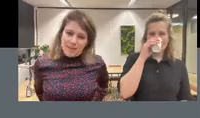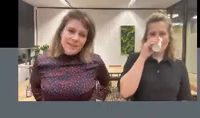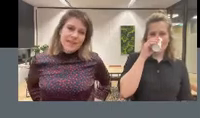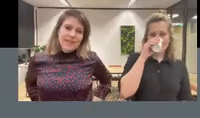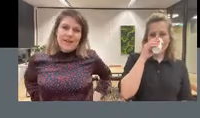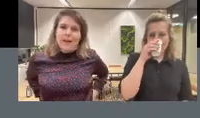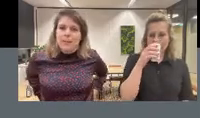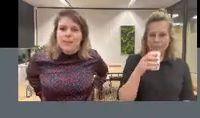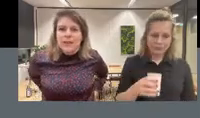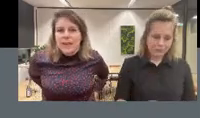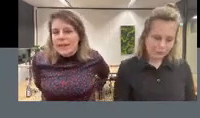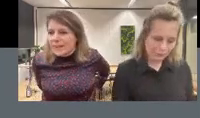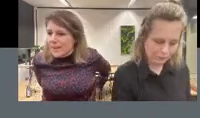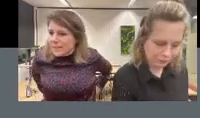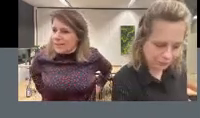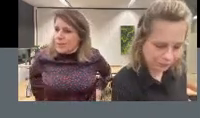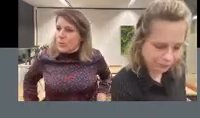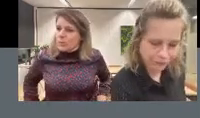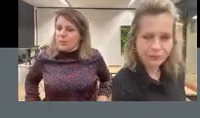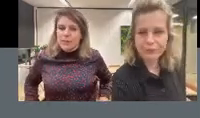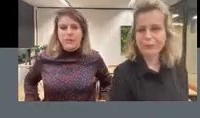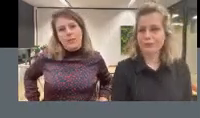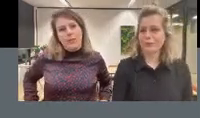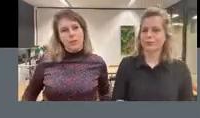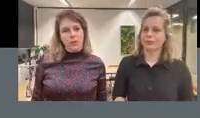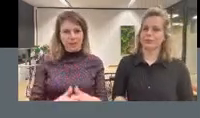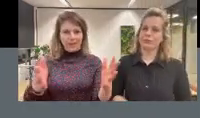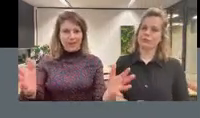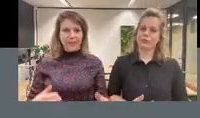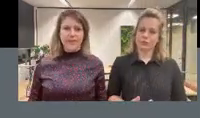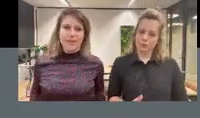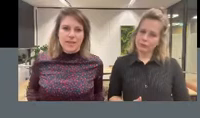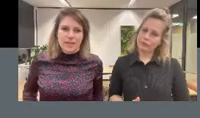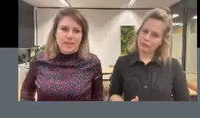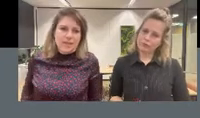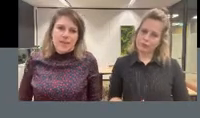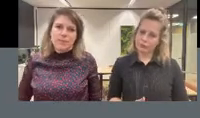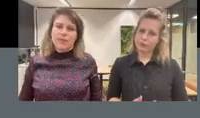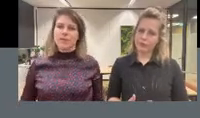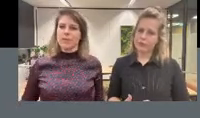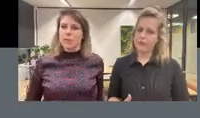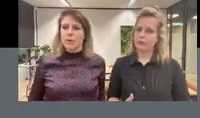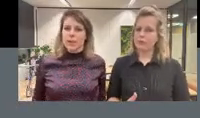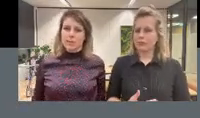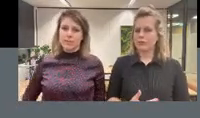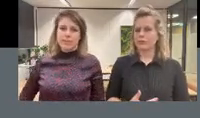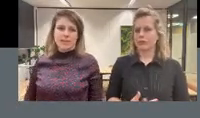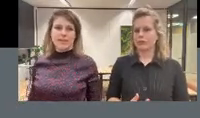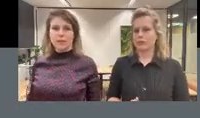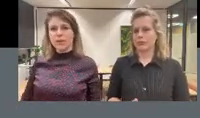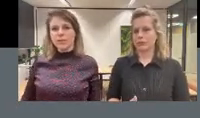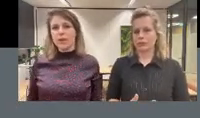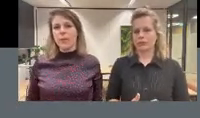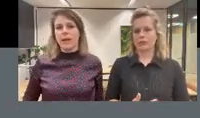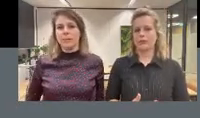They've got. And that's what we want to tell you in this slide, because what is